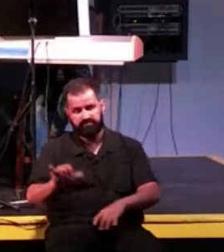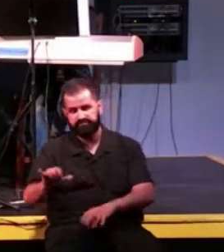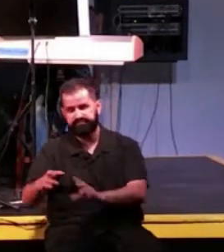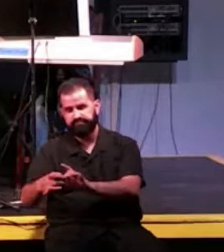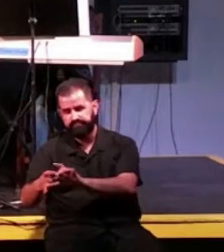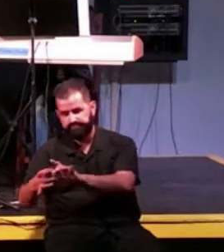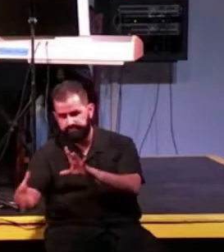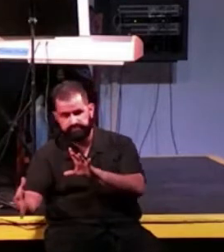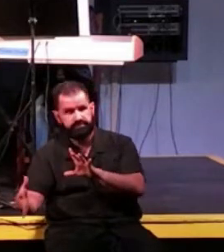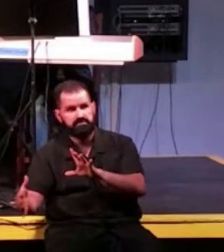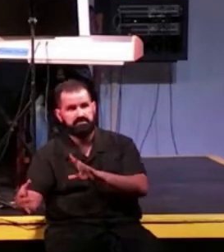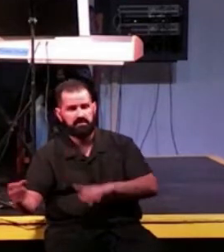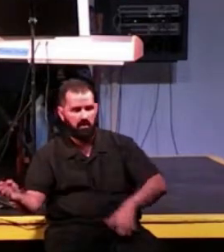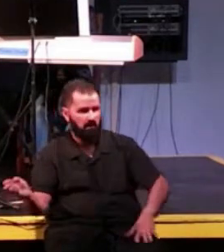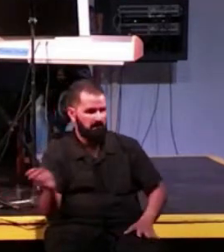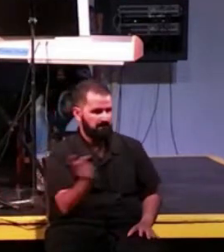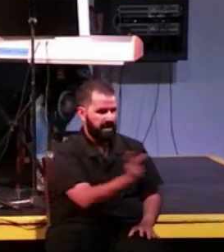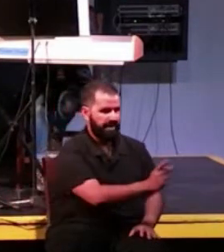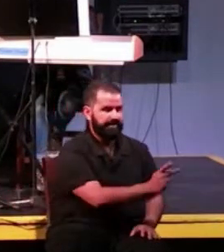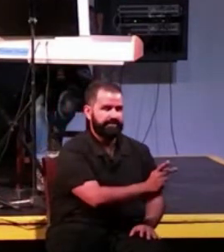She went back.